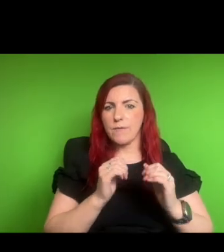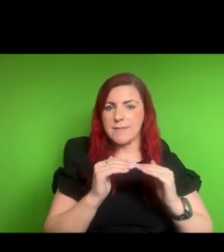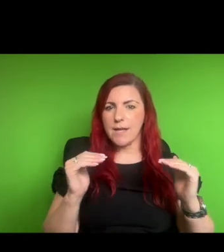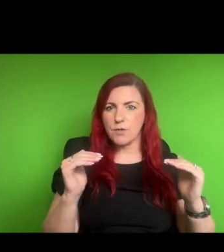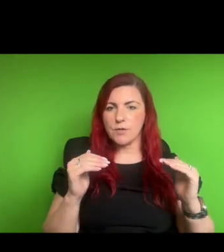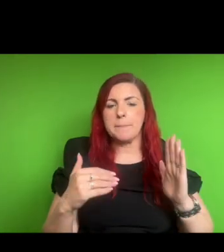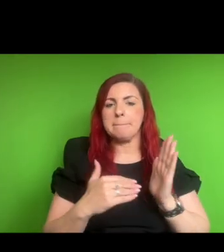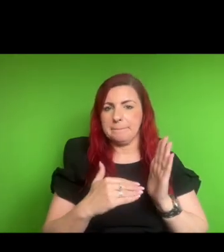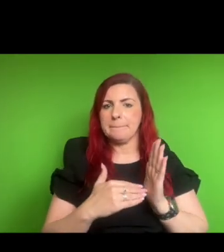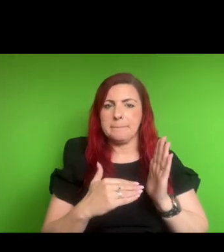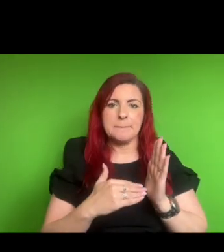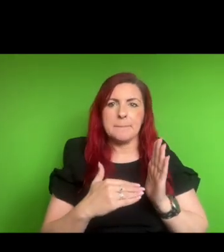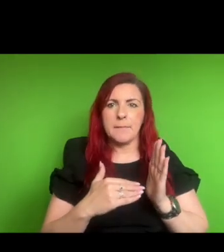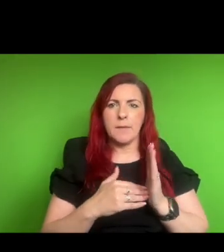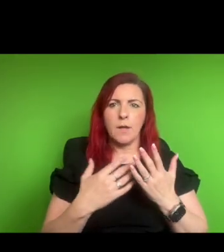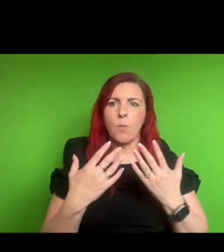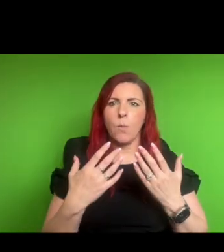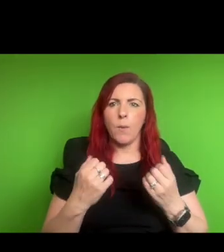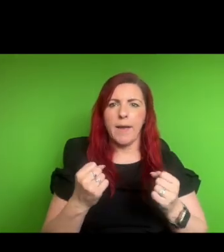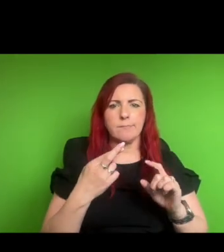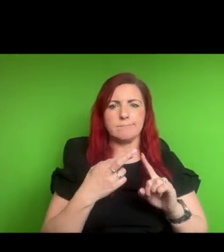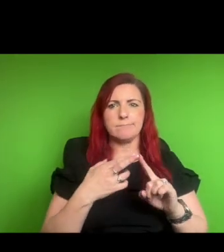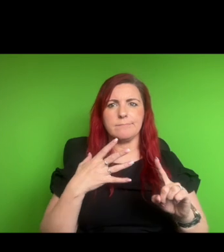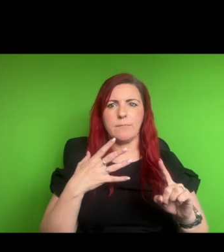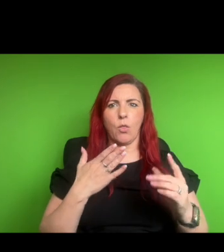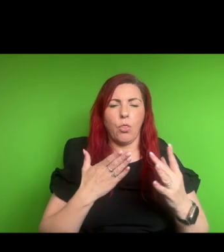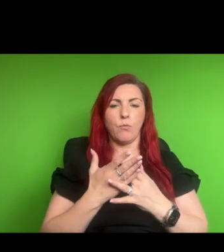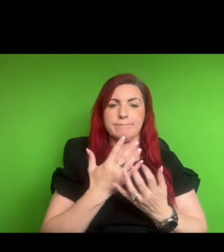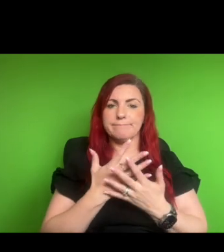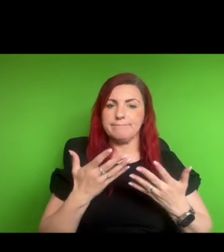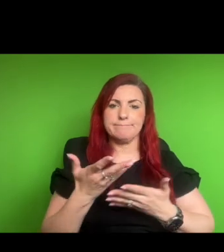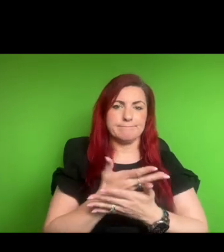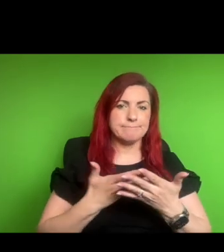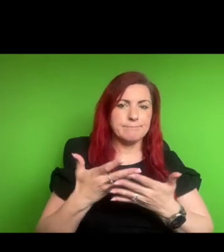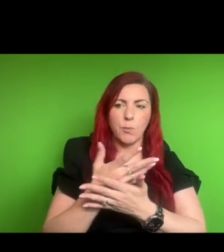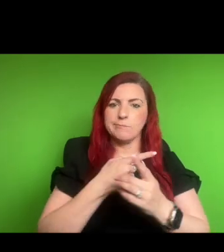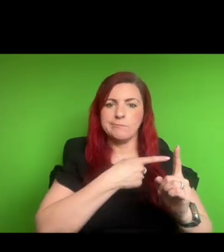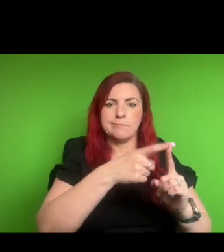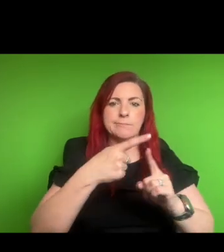Yes, yes, we have acknowledged through numerous discussions with numerous stakeholders that